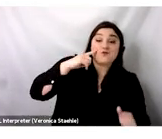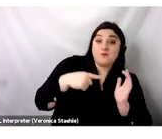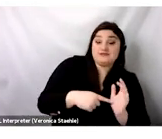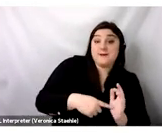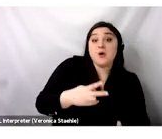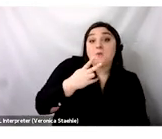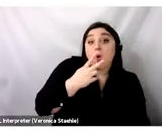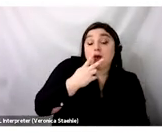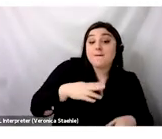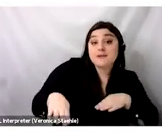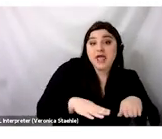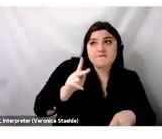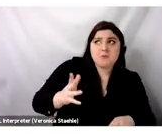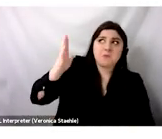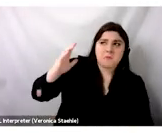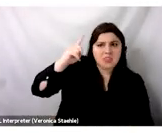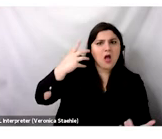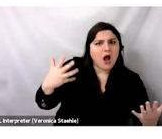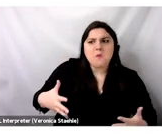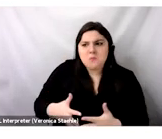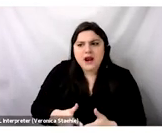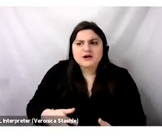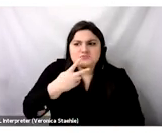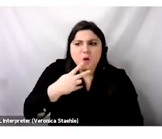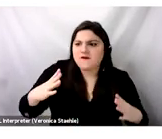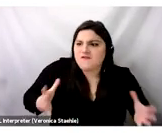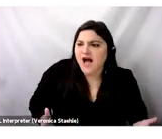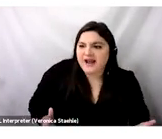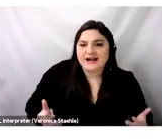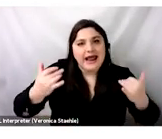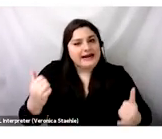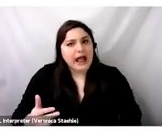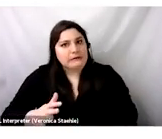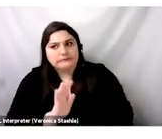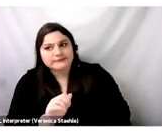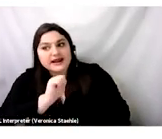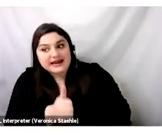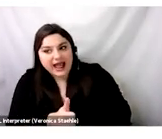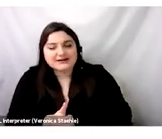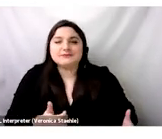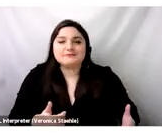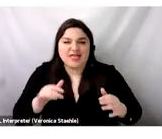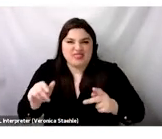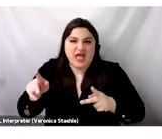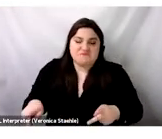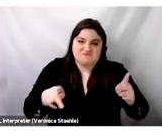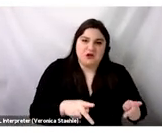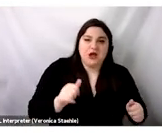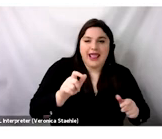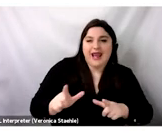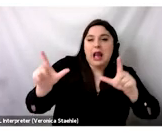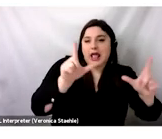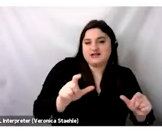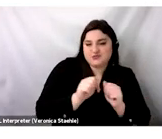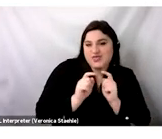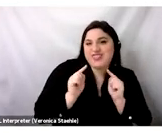you. So even if we don't have all the research now, you as a consumer, you as an individual, can be